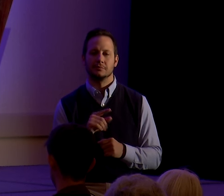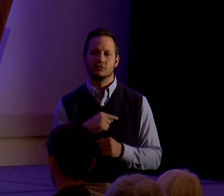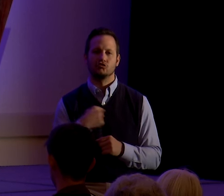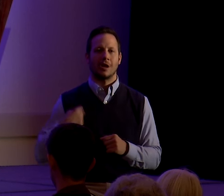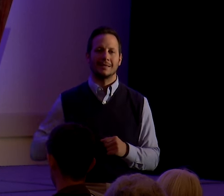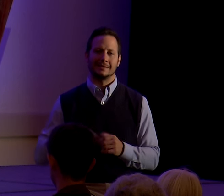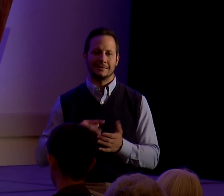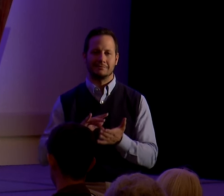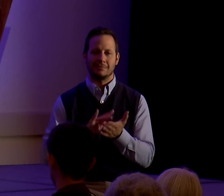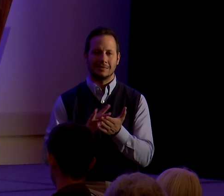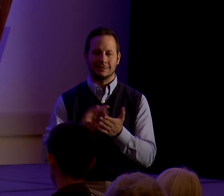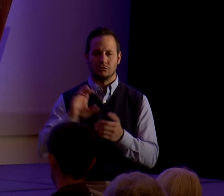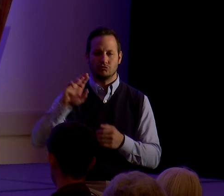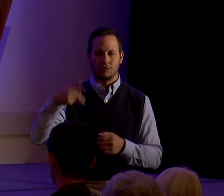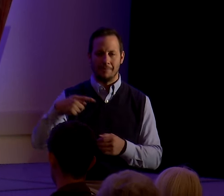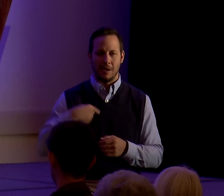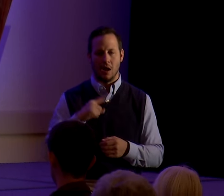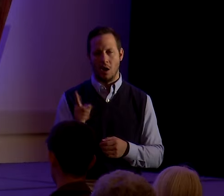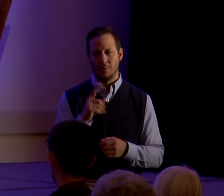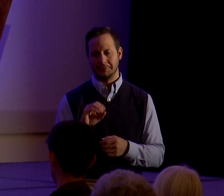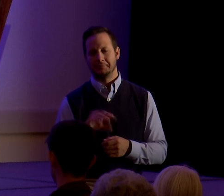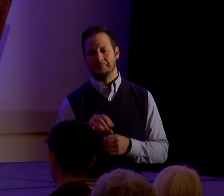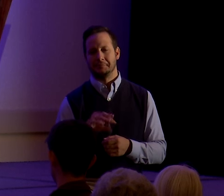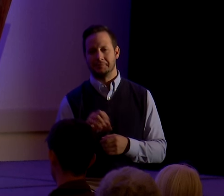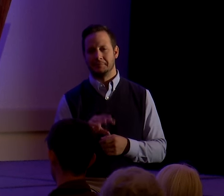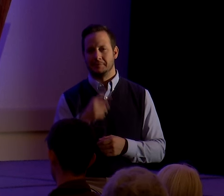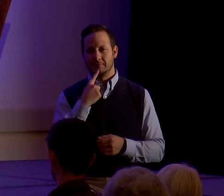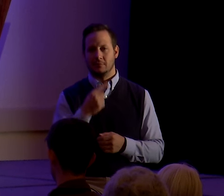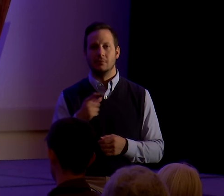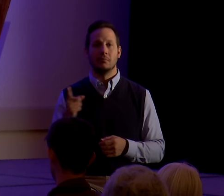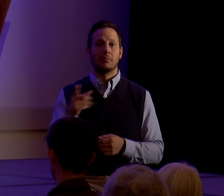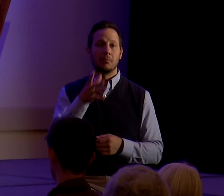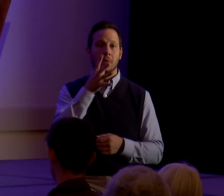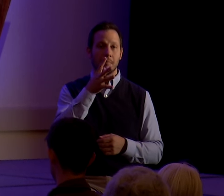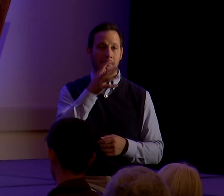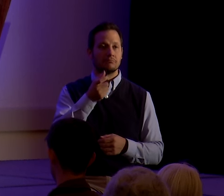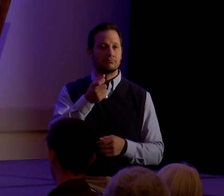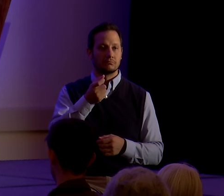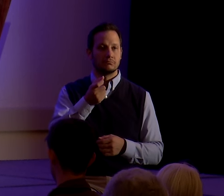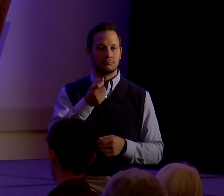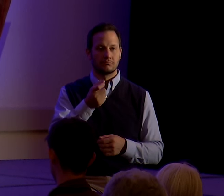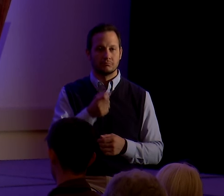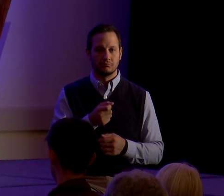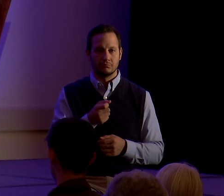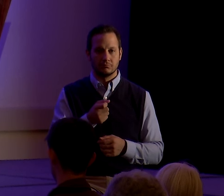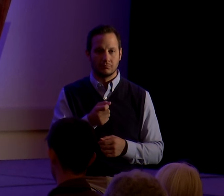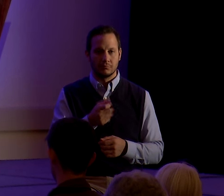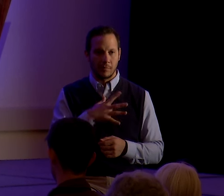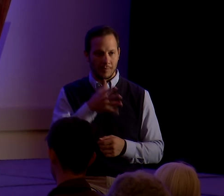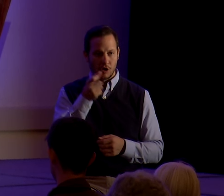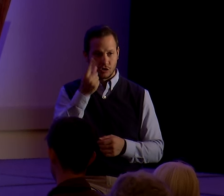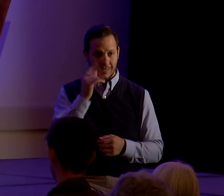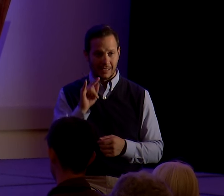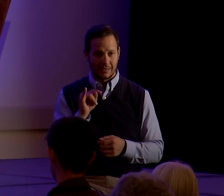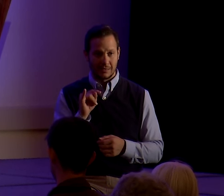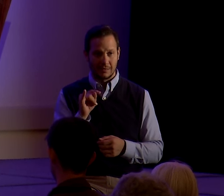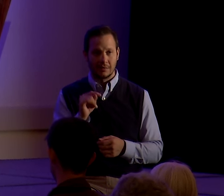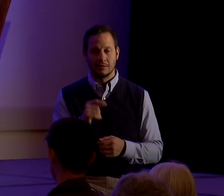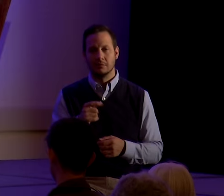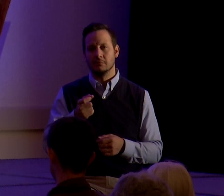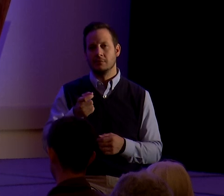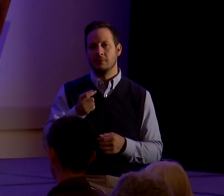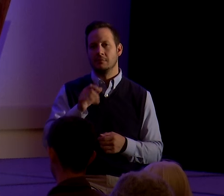okay? And, you know, my mom got the static, not me. So that's how it goes.